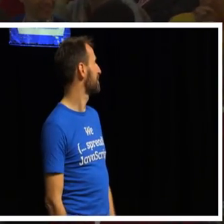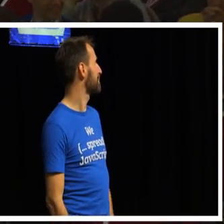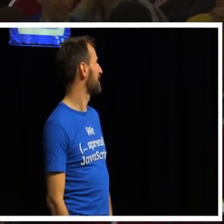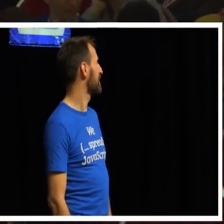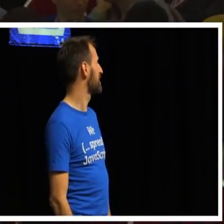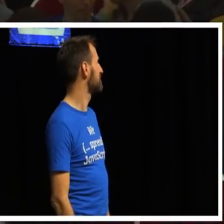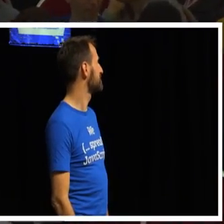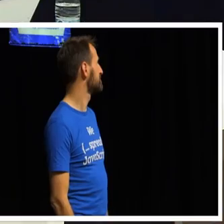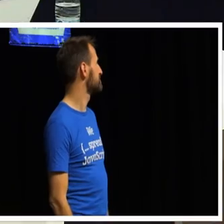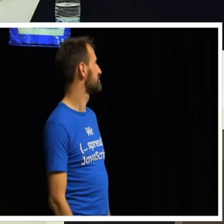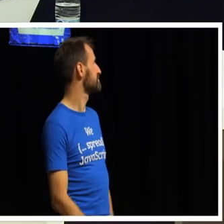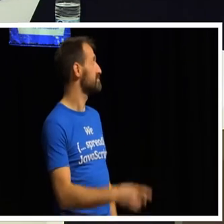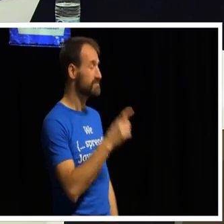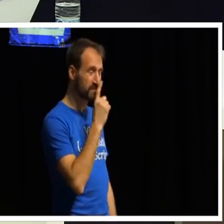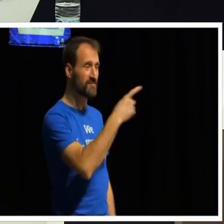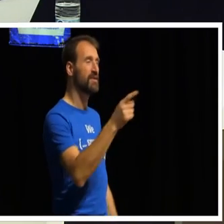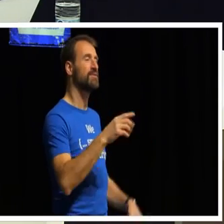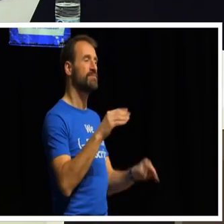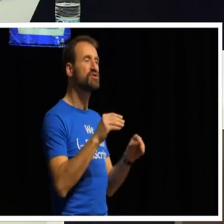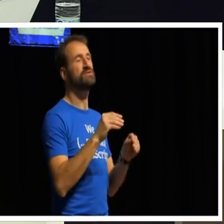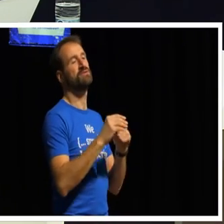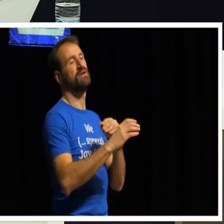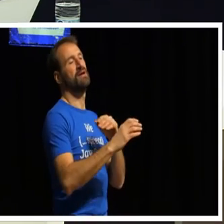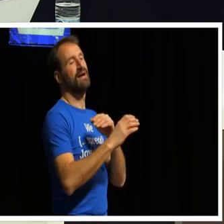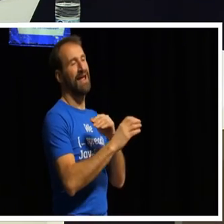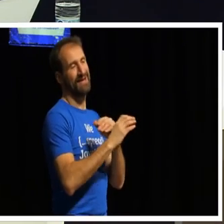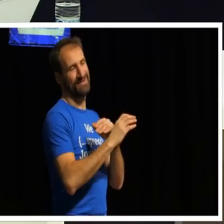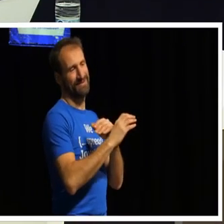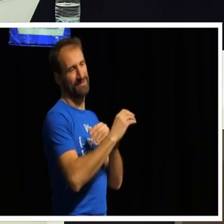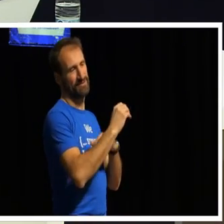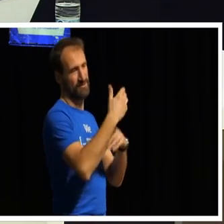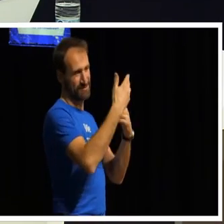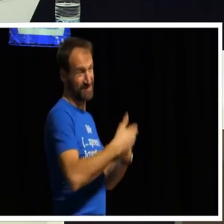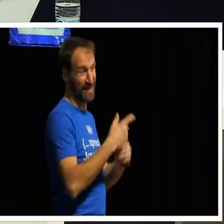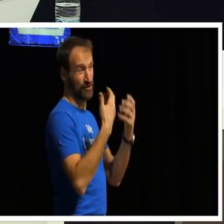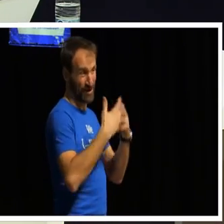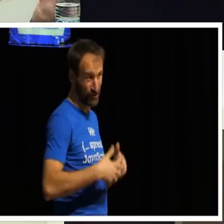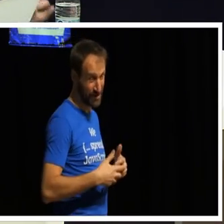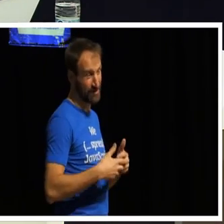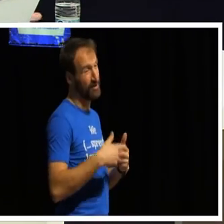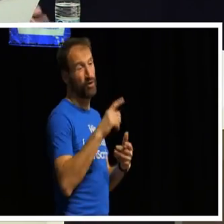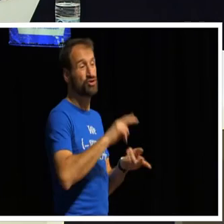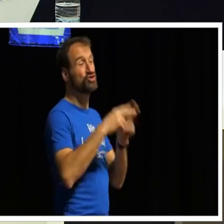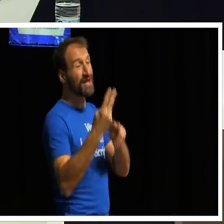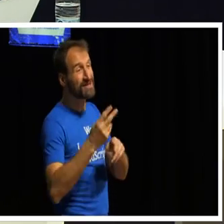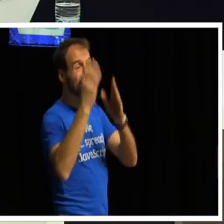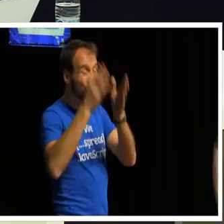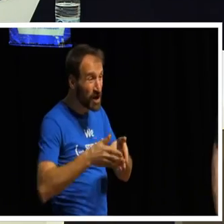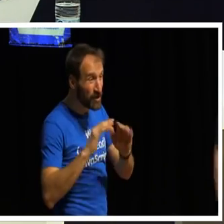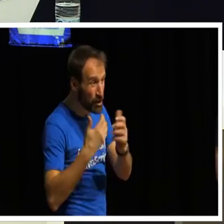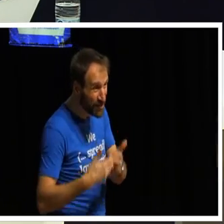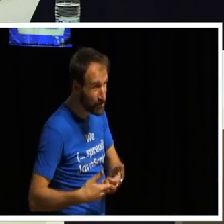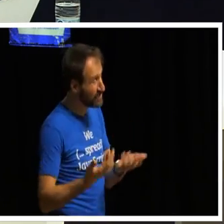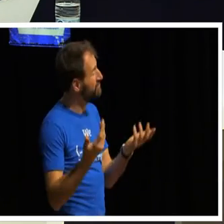But if you're using a client-side framework, you must use server rendering. But even just for normal navigations, the server render might be quicker than the